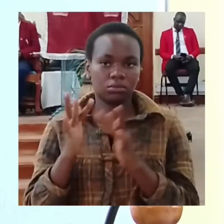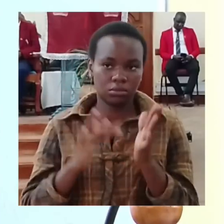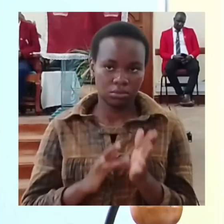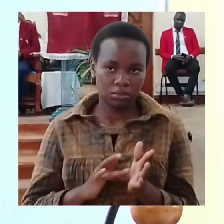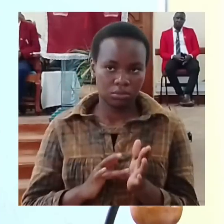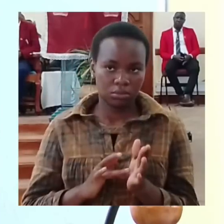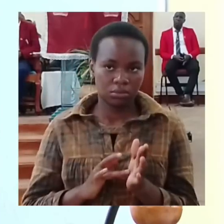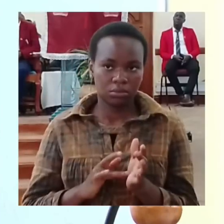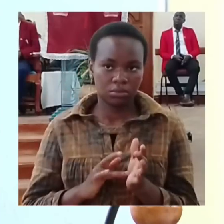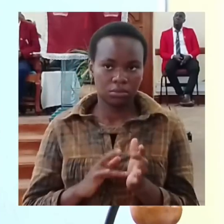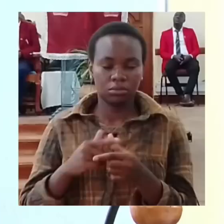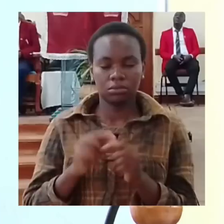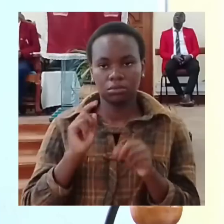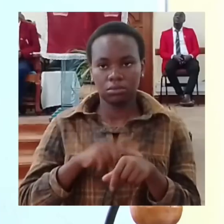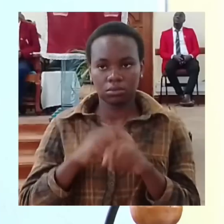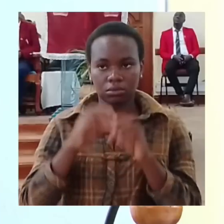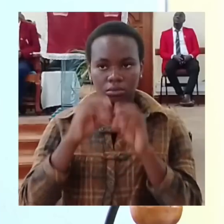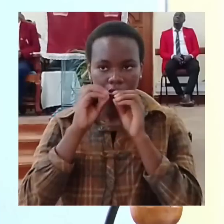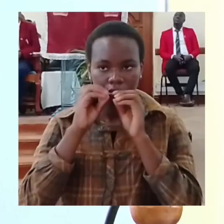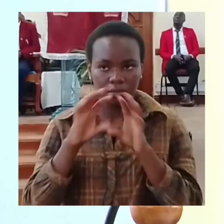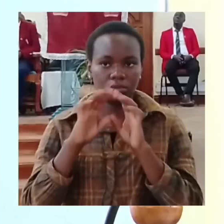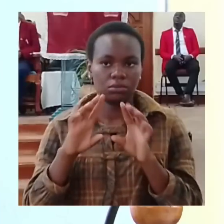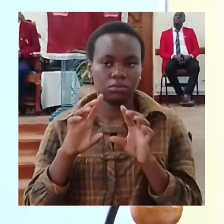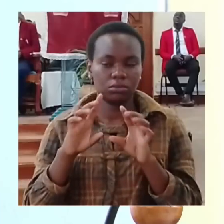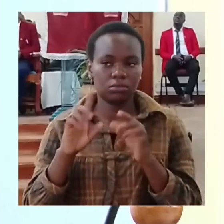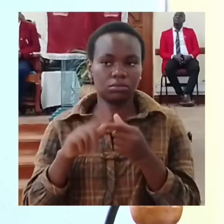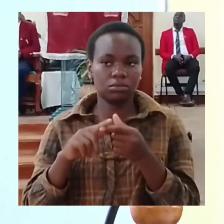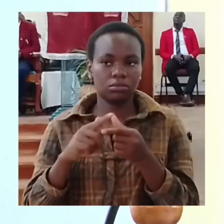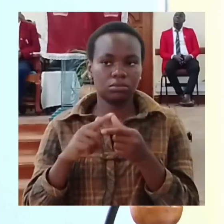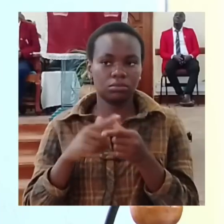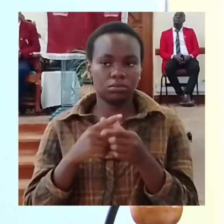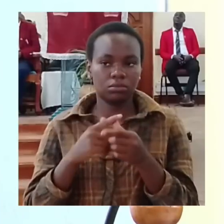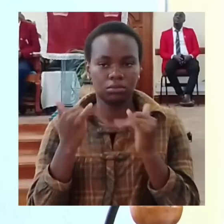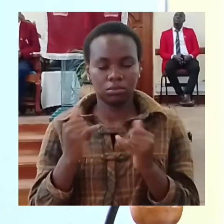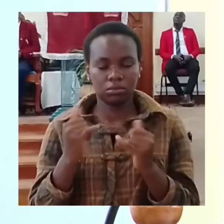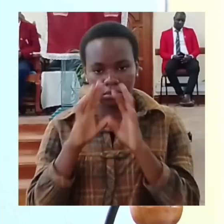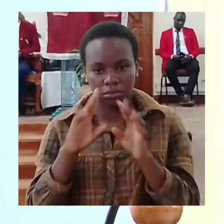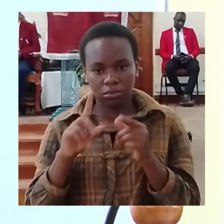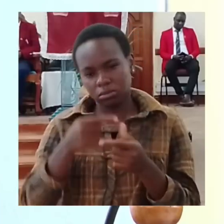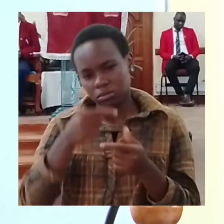atĩ hĩndĩ ĩrĩa twarathimwo, na by the way kũrathimwo to kũgĩa mbia.